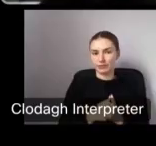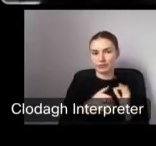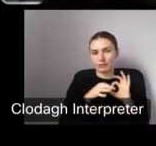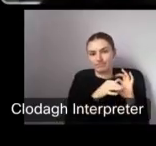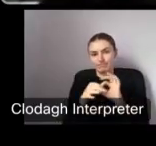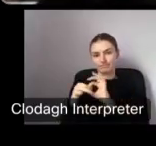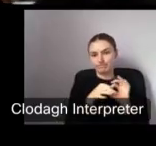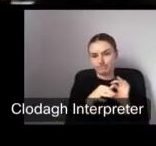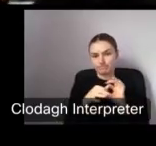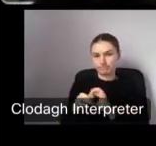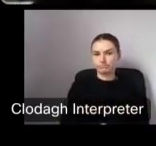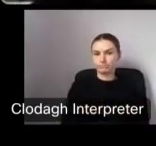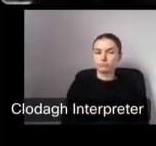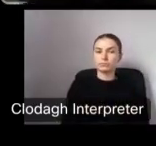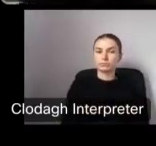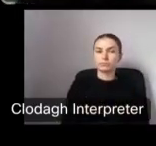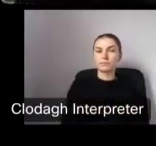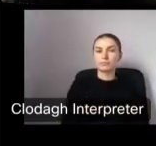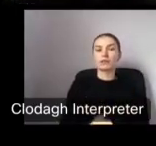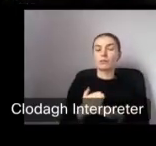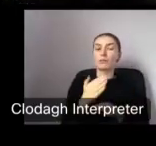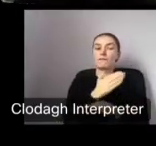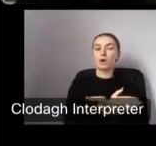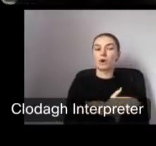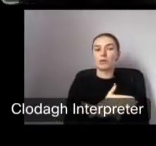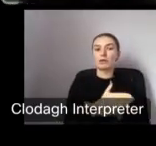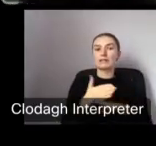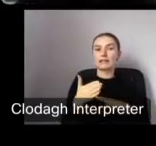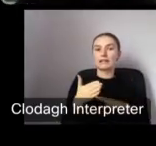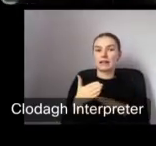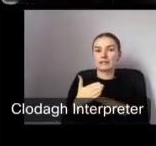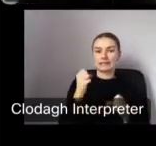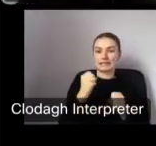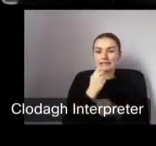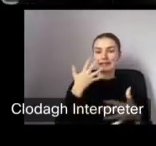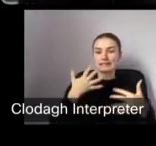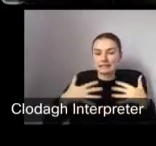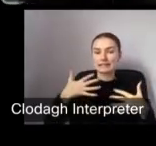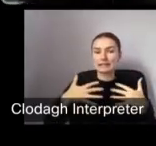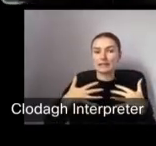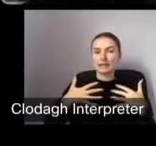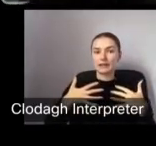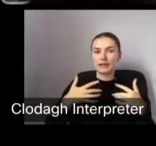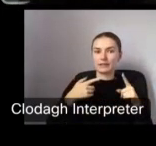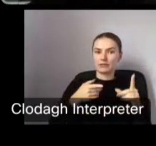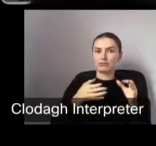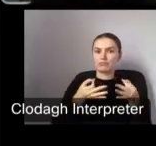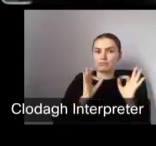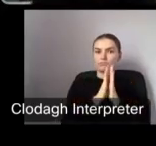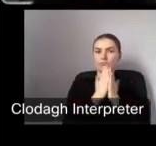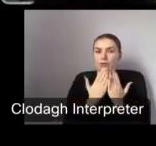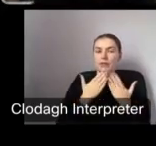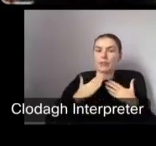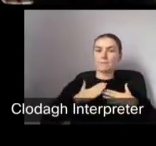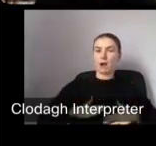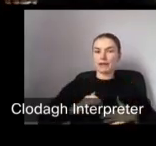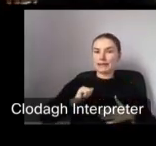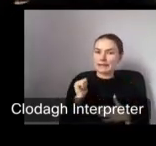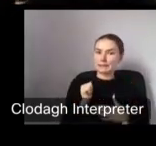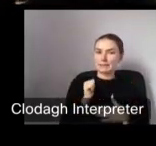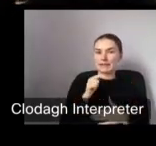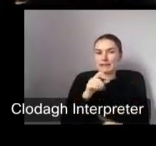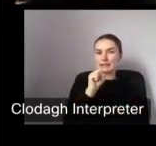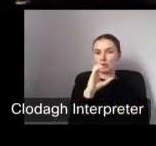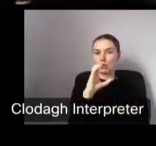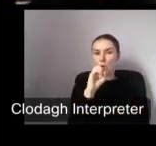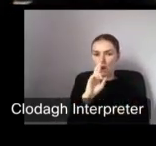So before we get on to the actual the statistics, this is was a great book called The Body Keeps the Score. And